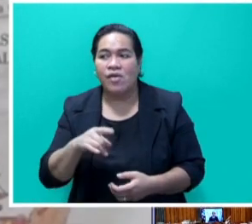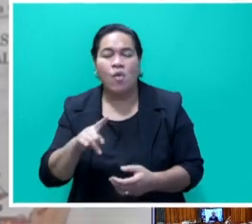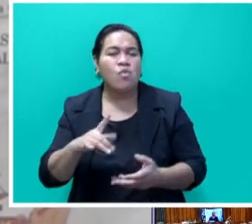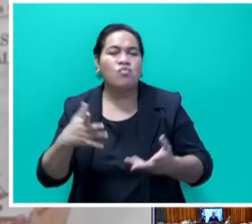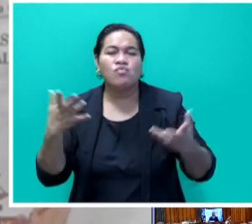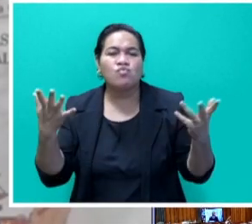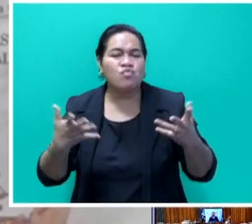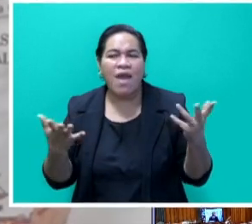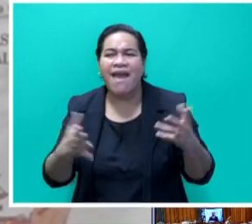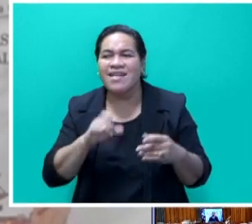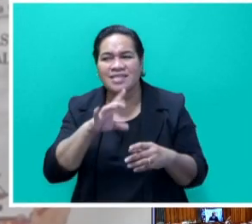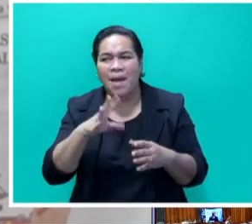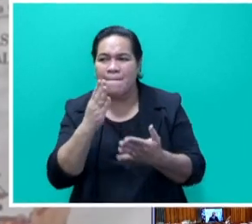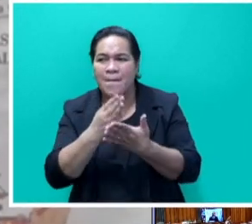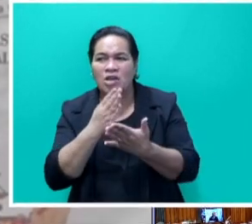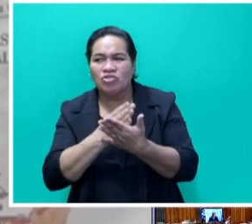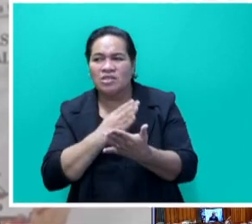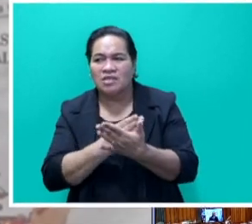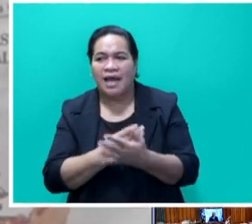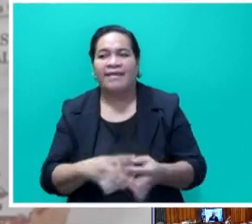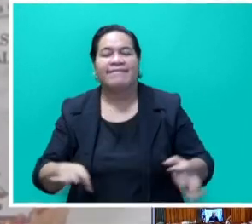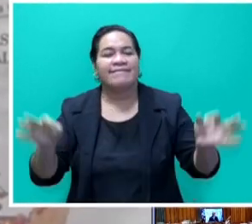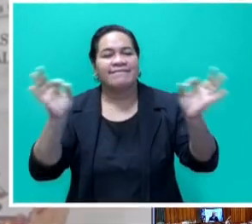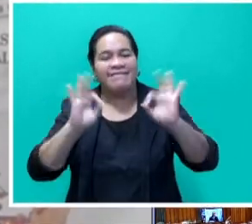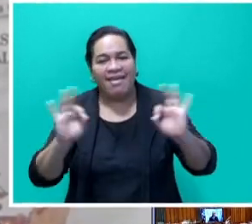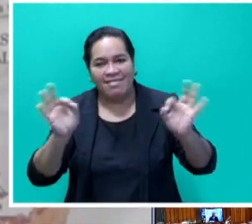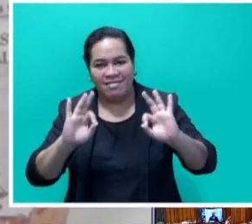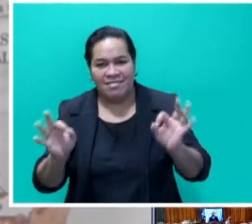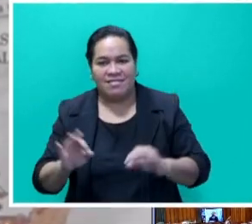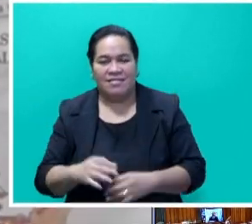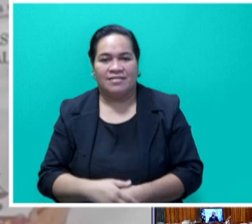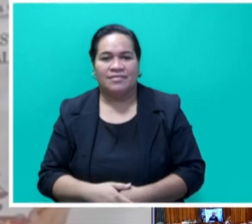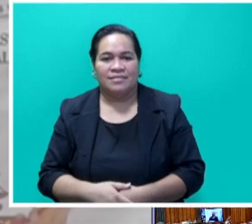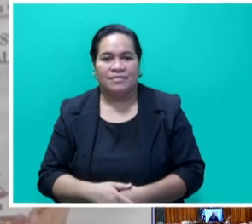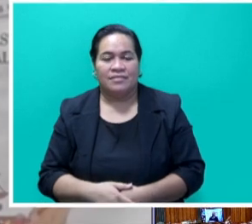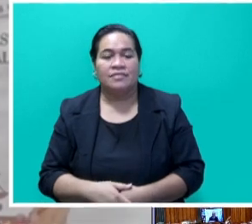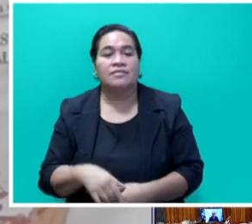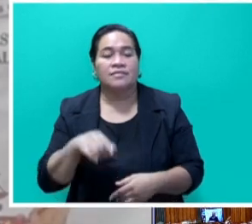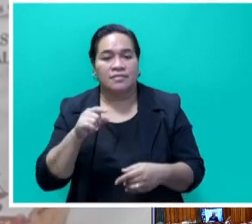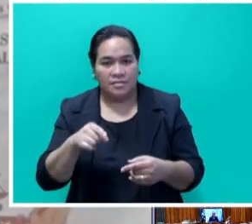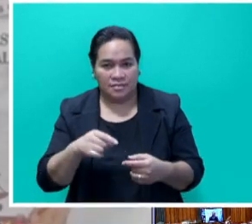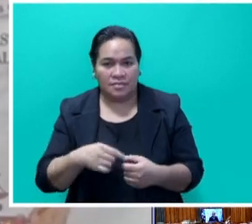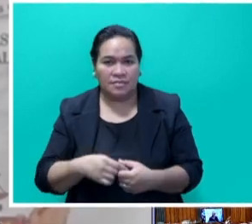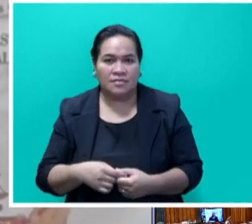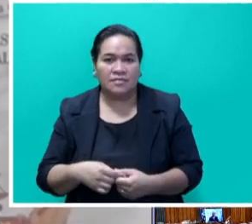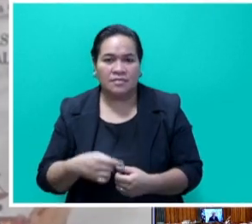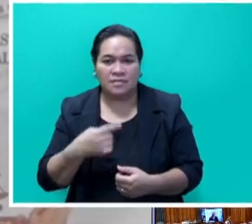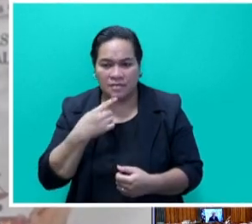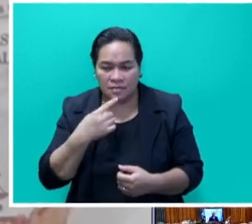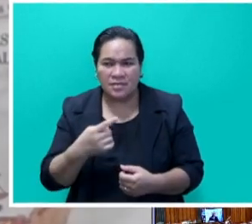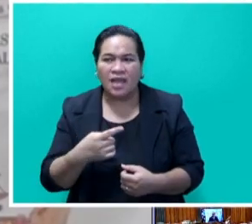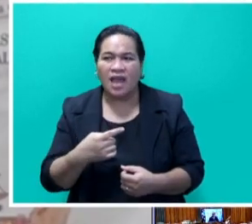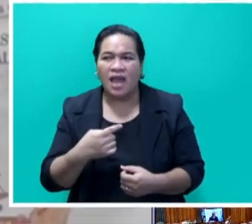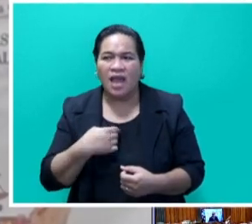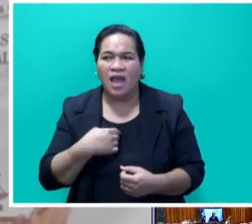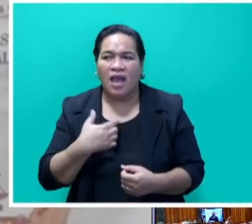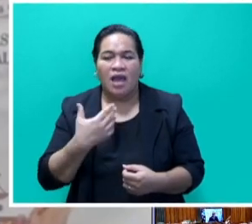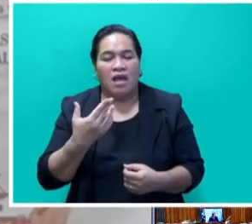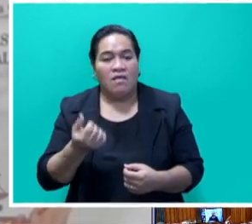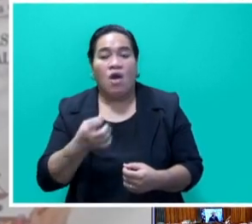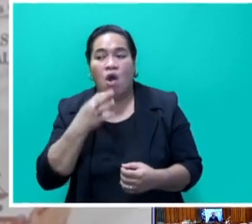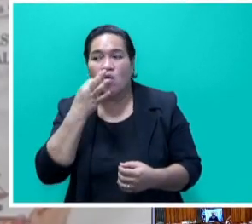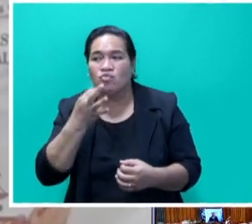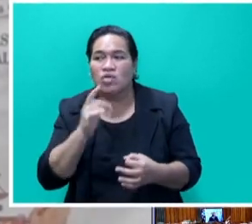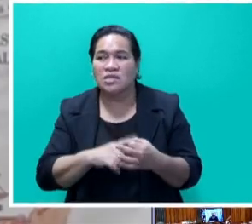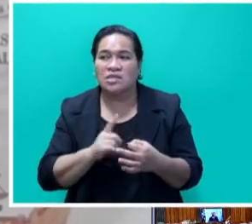their alternate budget? Nothing. Zilch. Here. On one hand, they complain. Tell them. On the other hand, their request for more money to